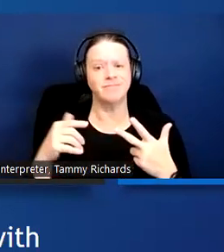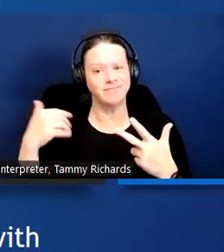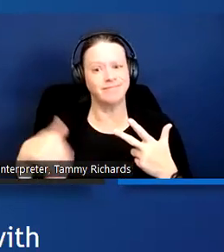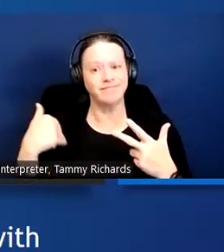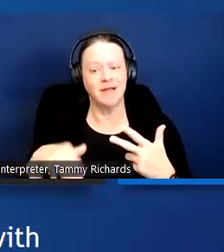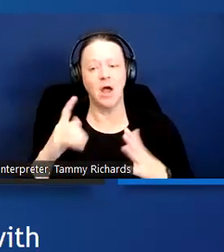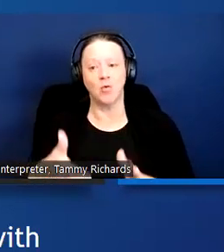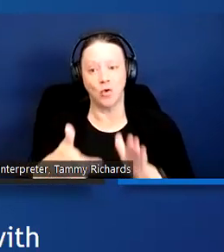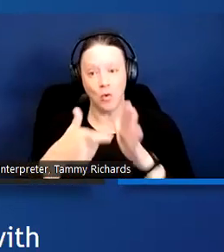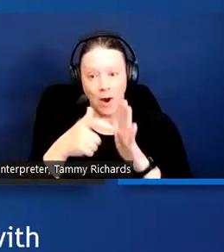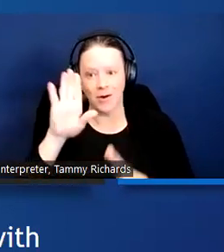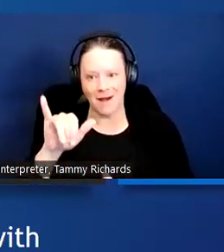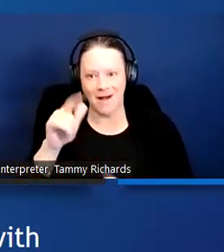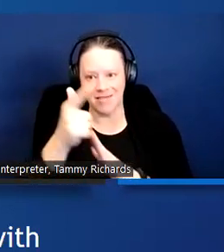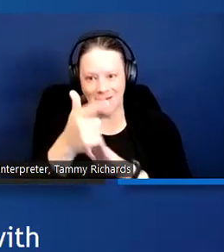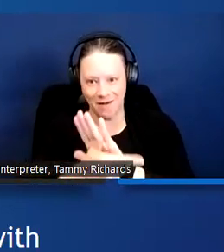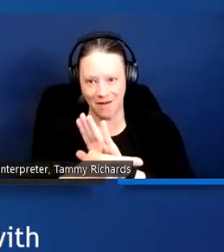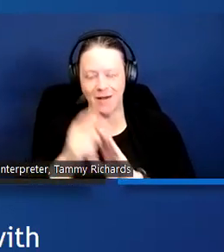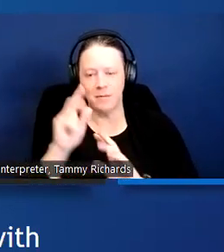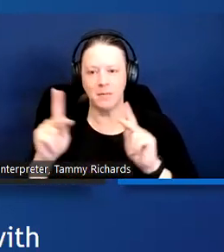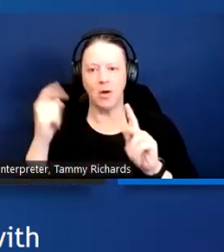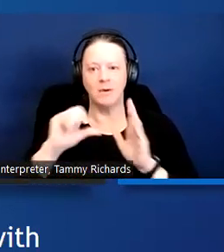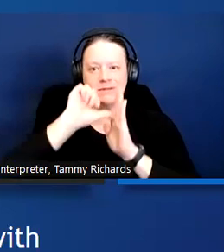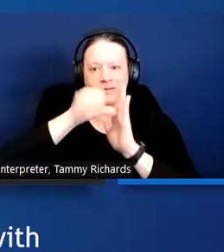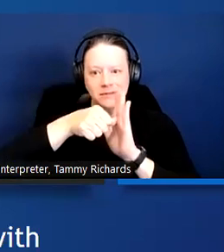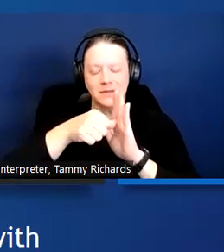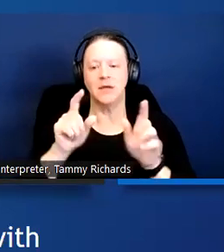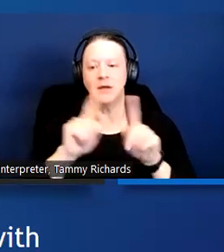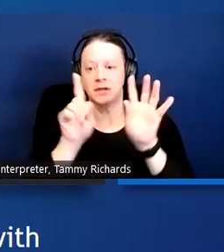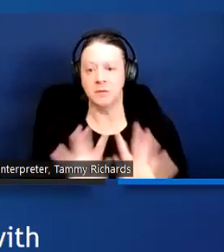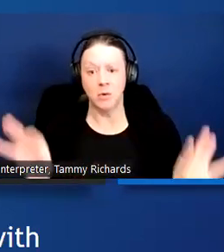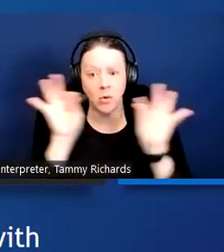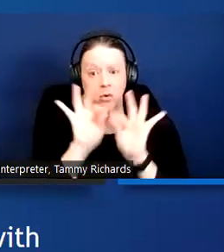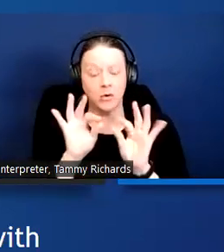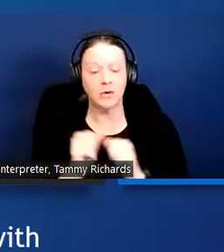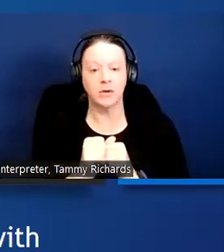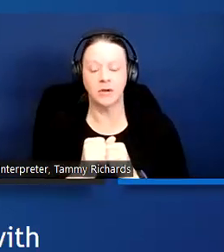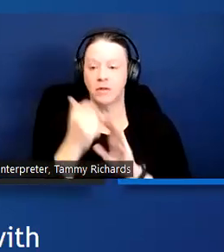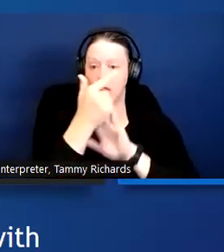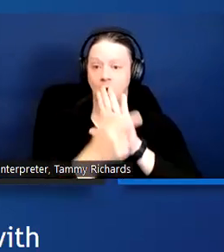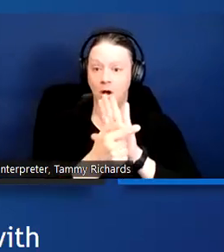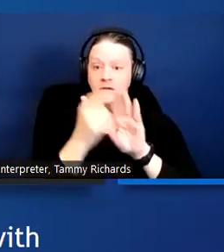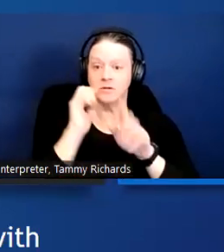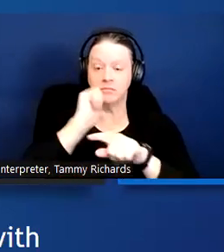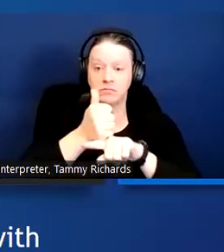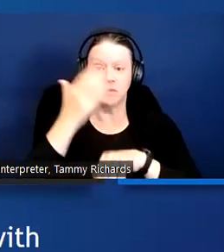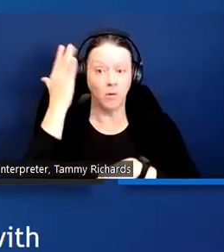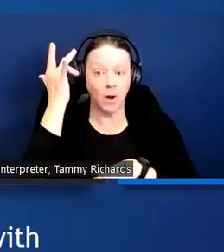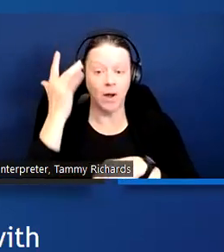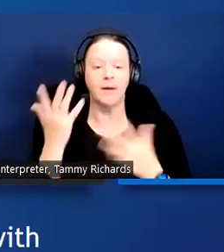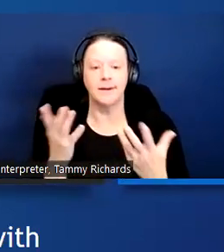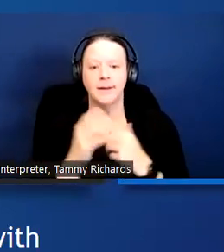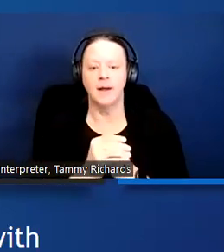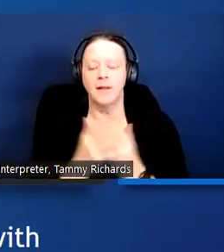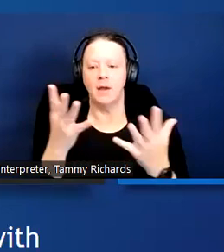being pointed to, but it is important because those laws exist in order to